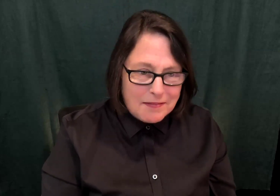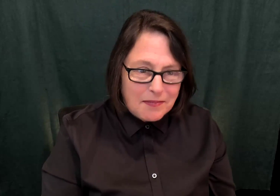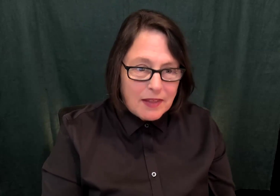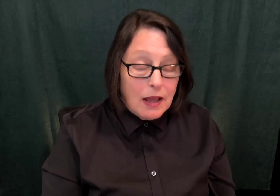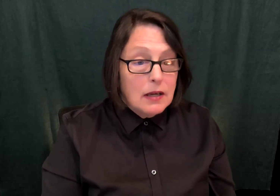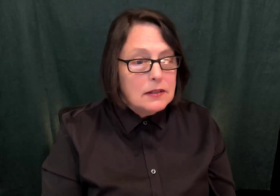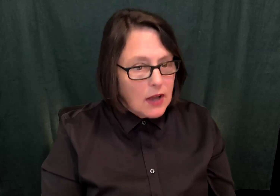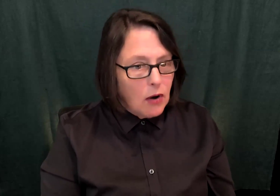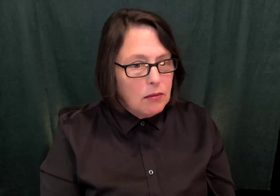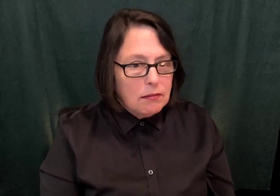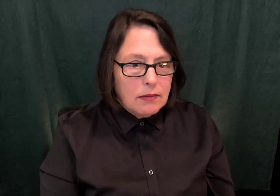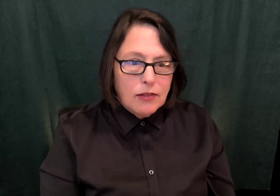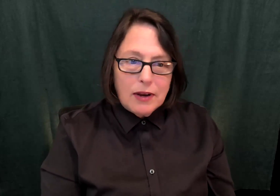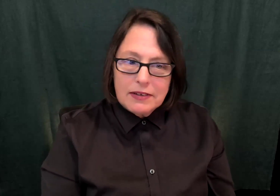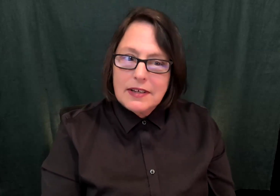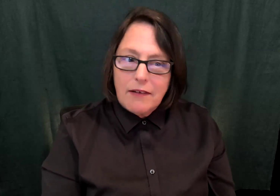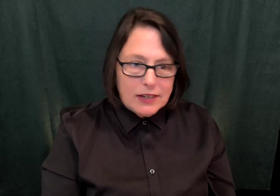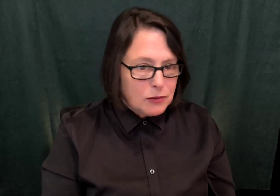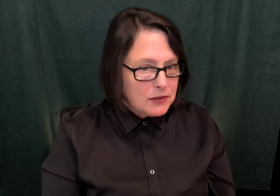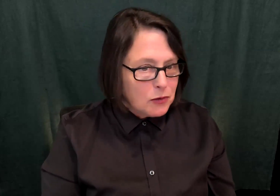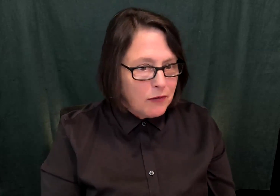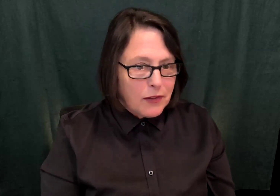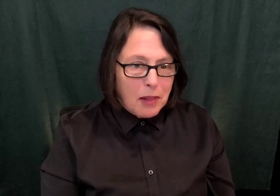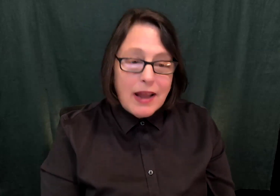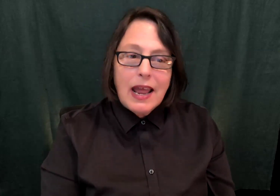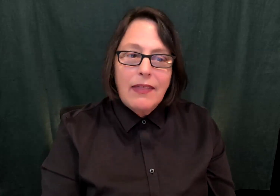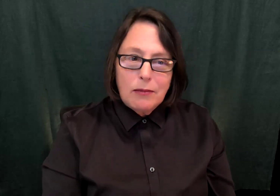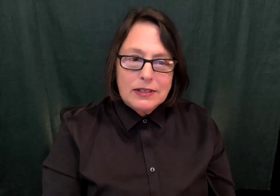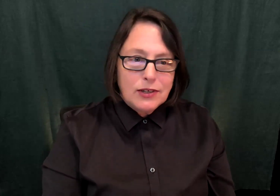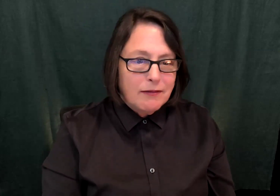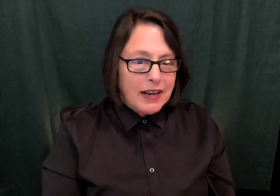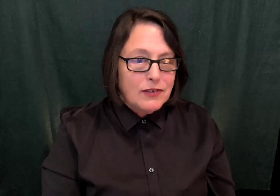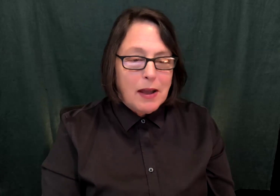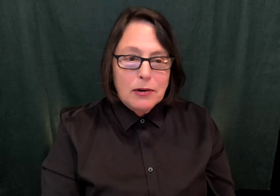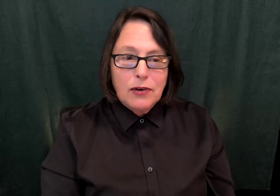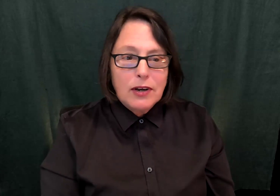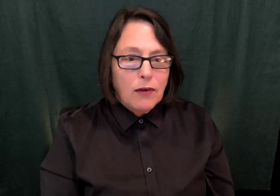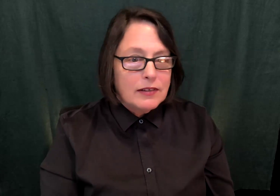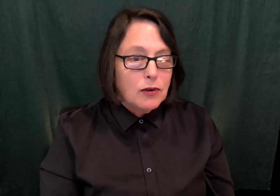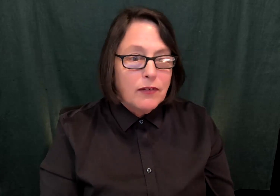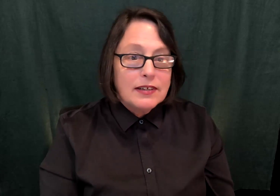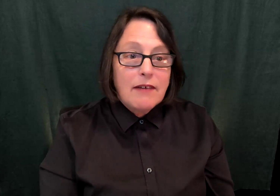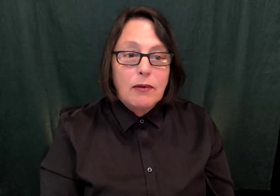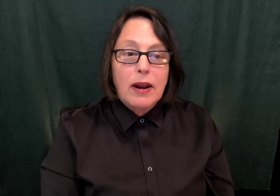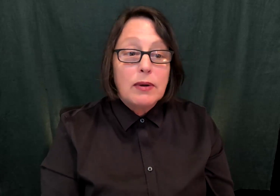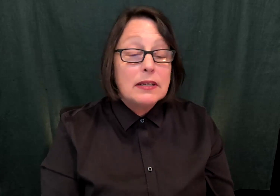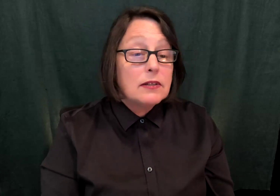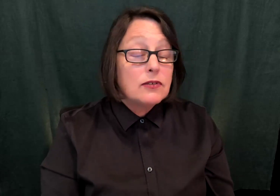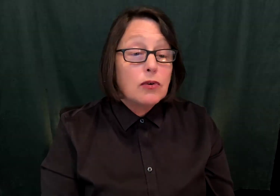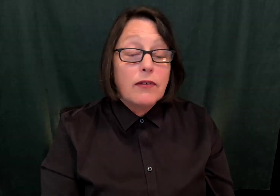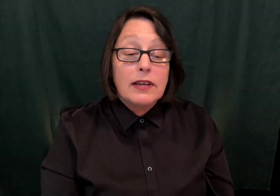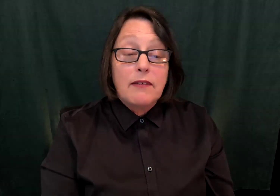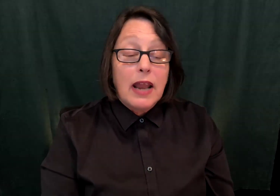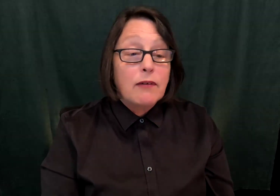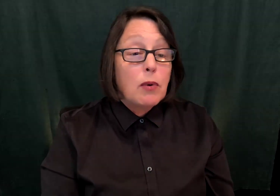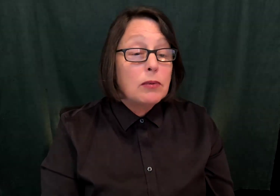road. So the 3 of us got finished with the School for the Blind, and then we took advantage of the opportunity to go to the School for the Deaf. And when I went into the